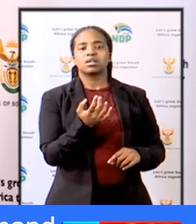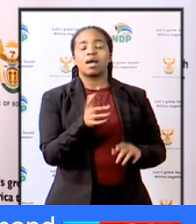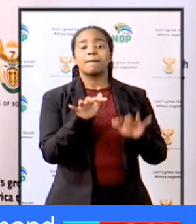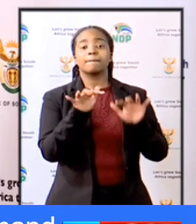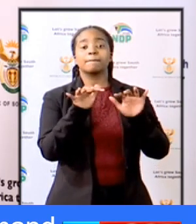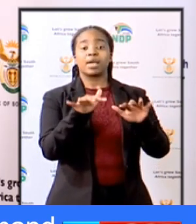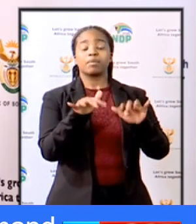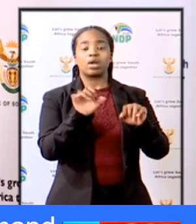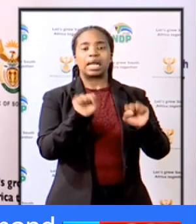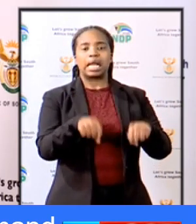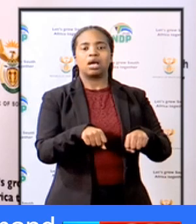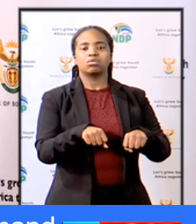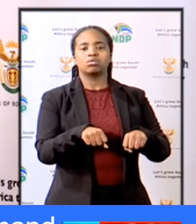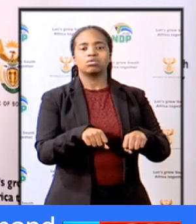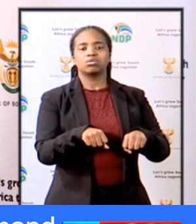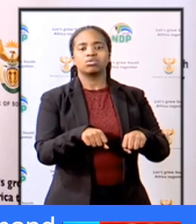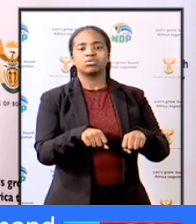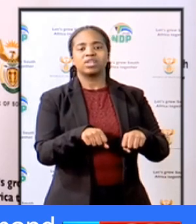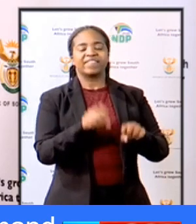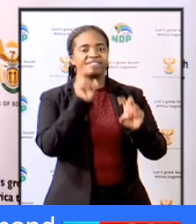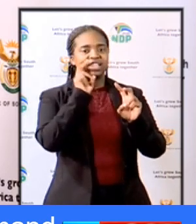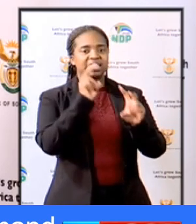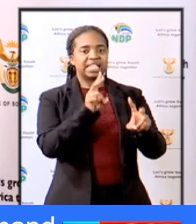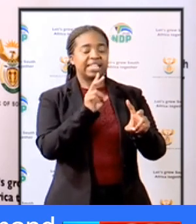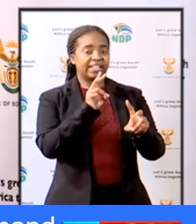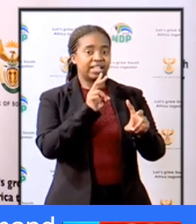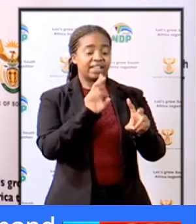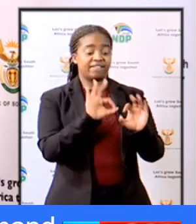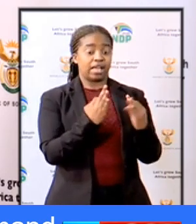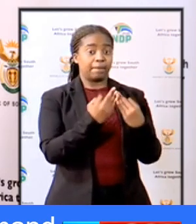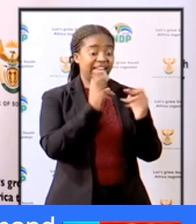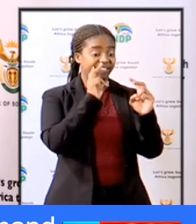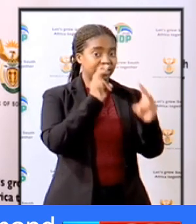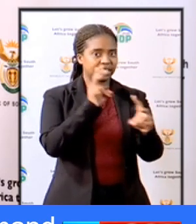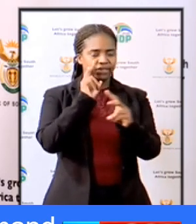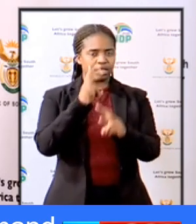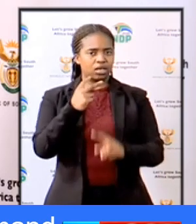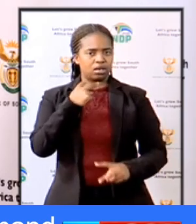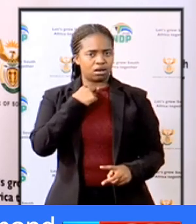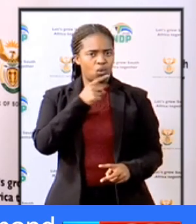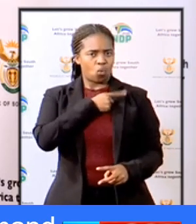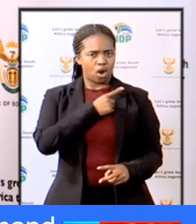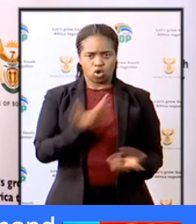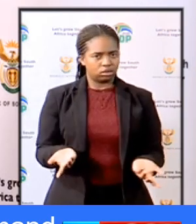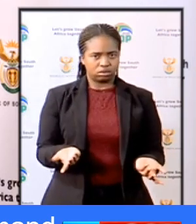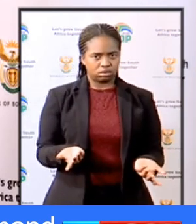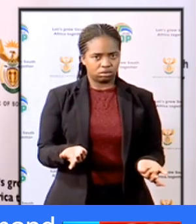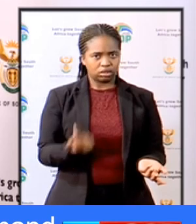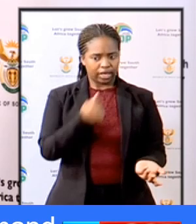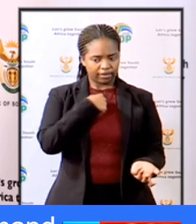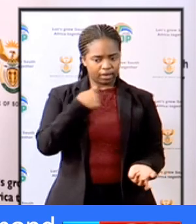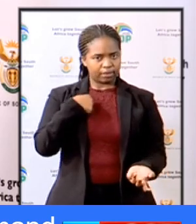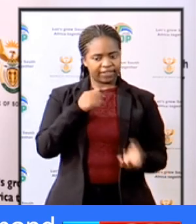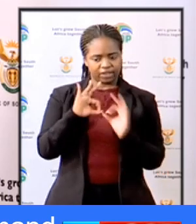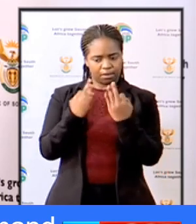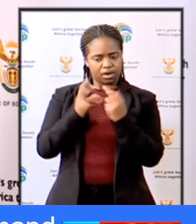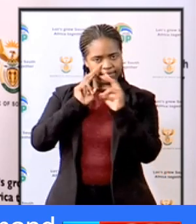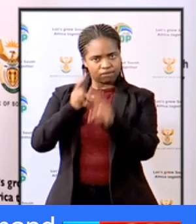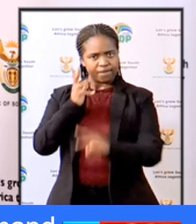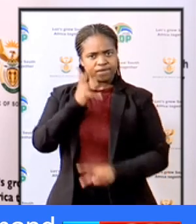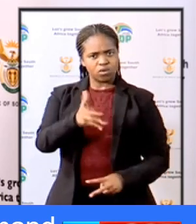people being allowed to visit family. And basically the question is based on if some people